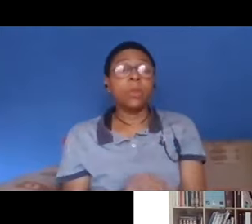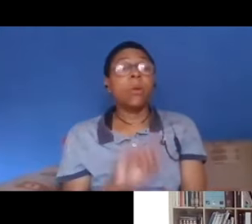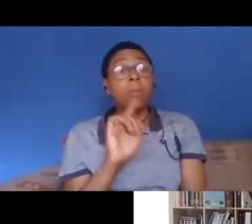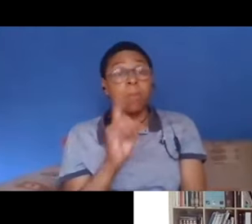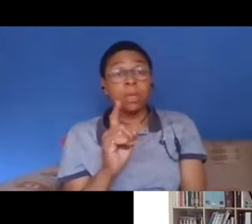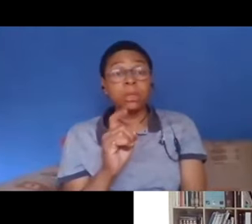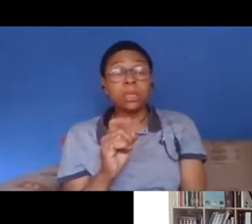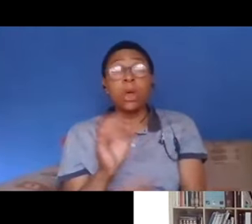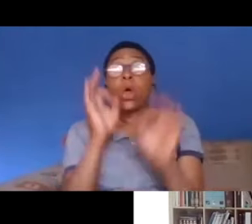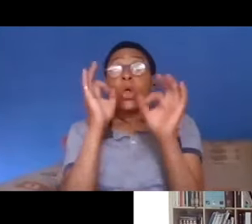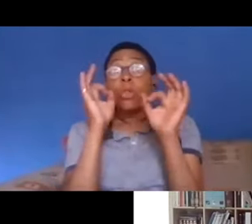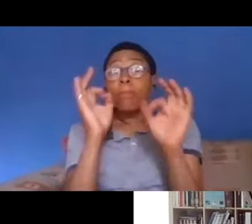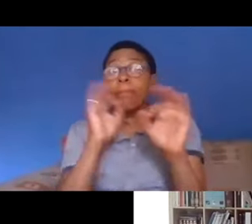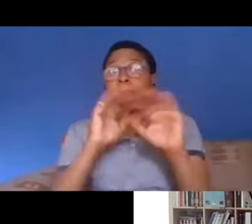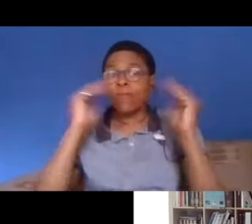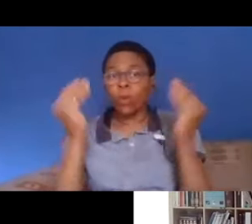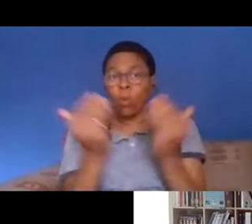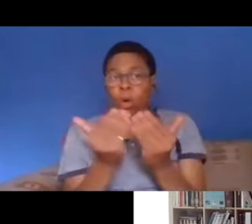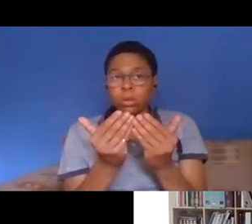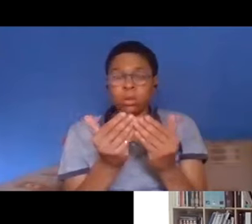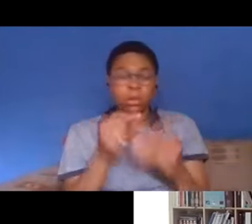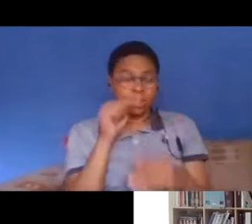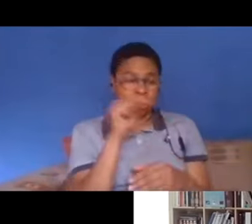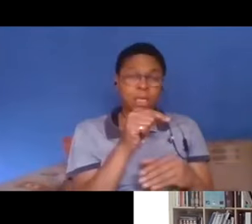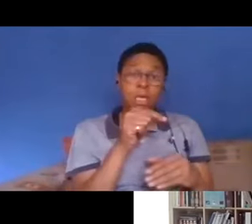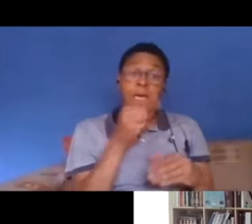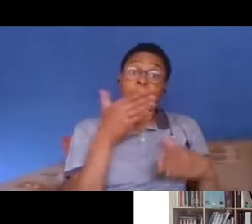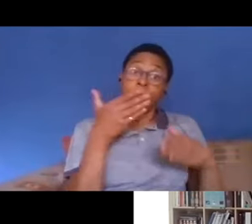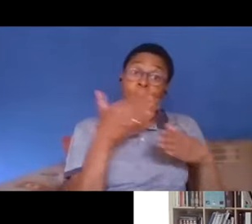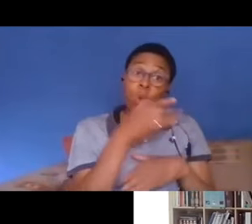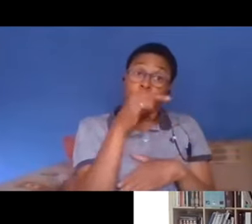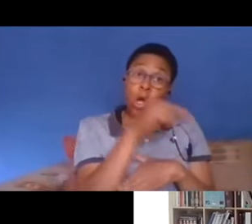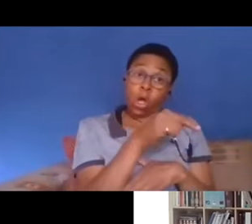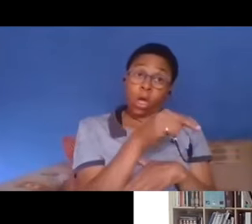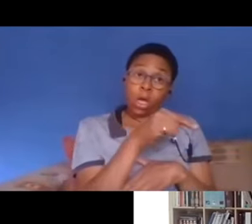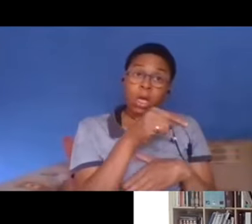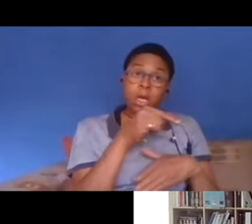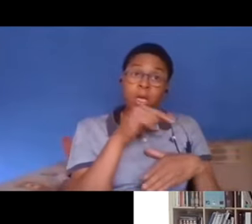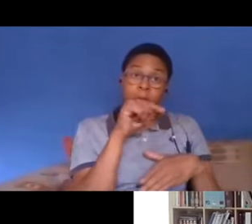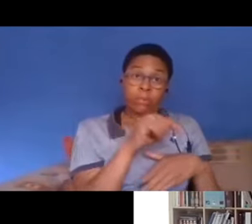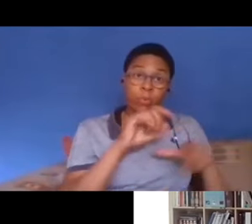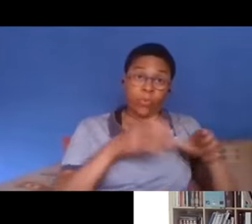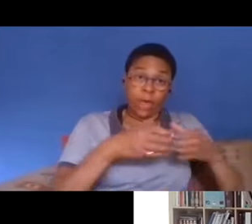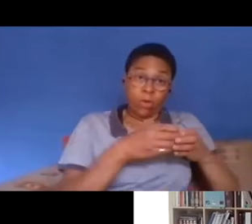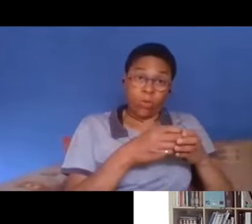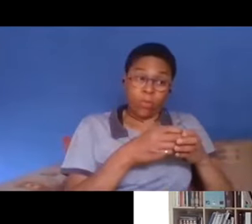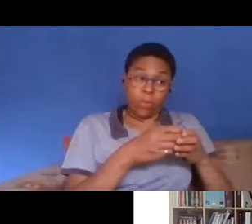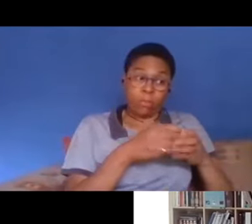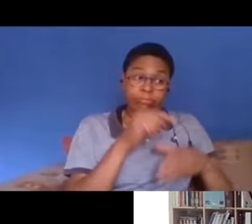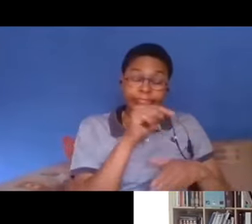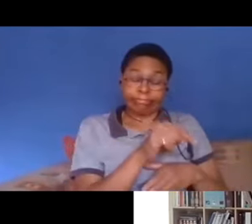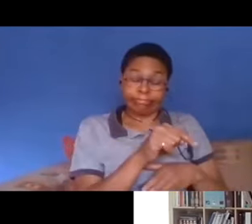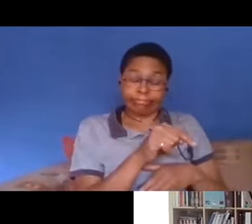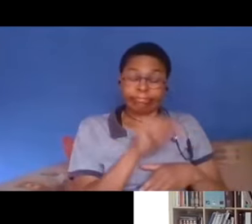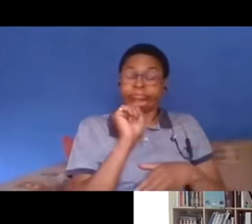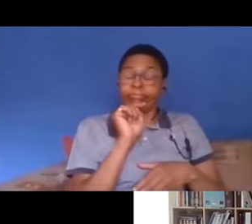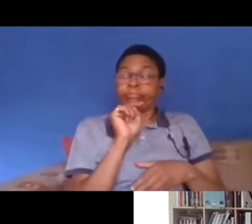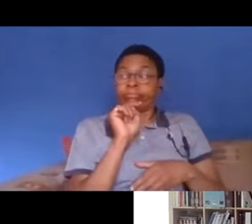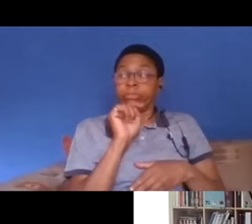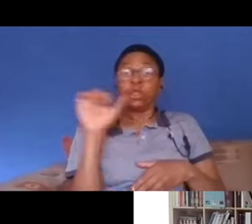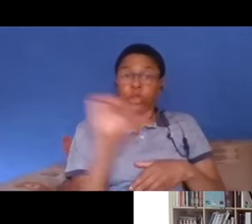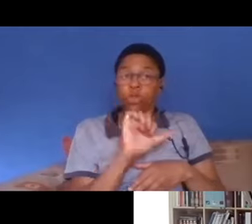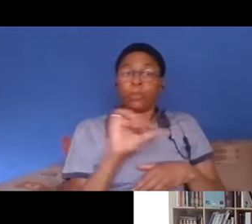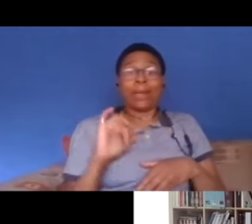you work in should be the bubble that you live with as well. And if you look at what, you know, the England or the West Indian cricket team are